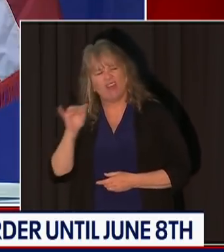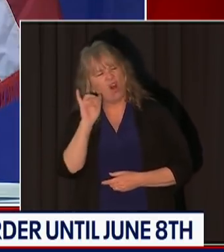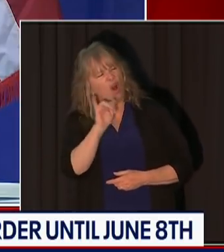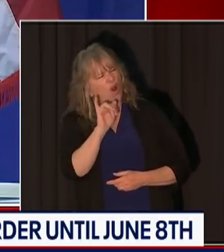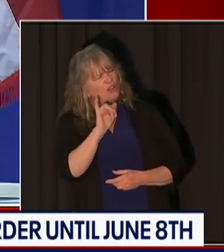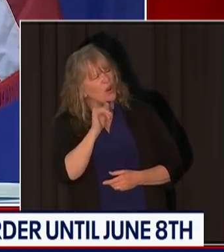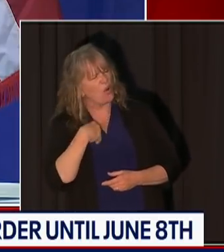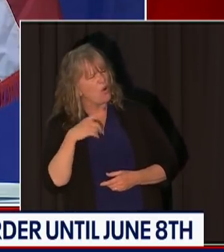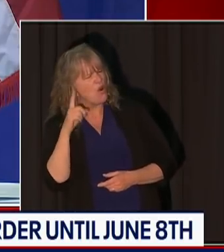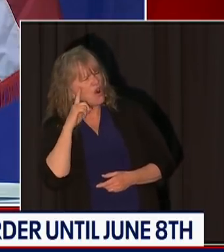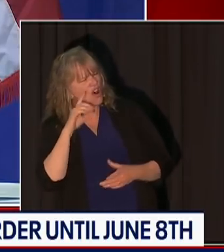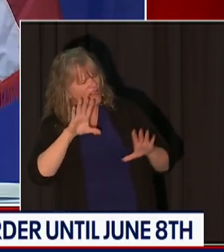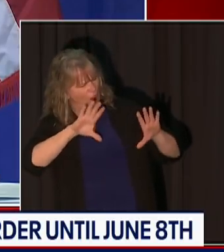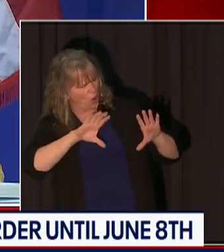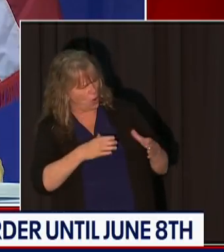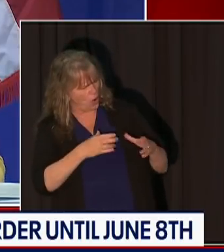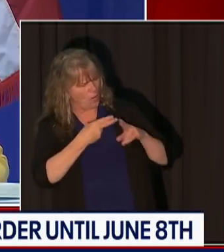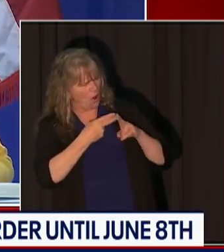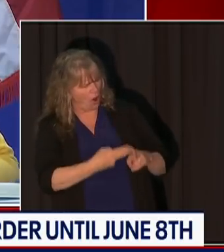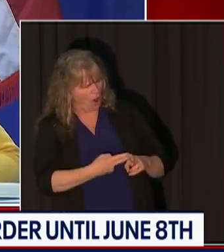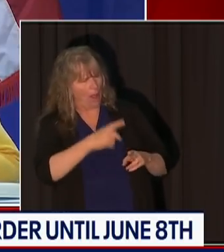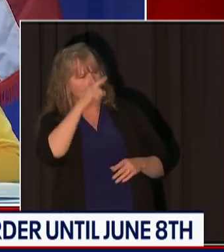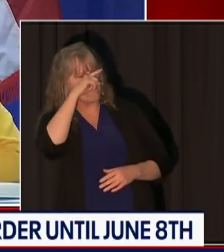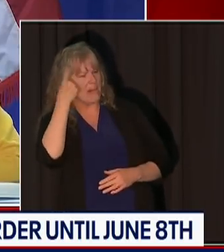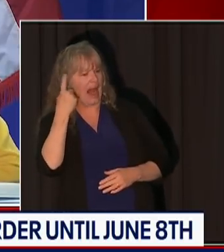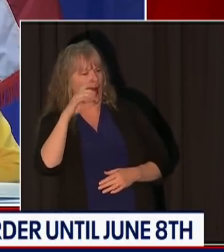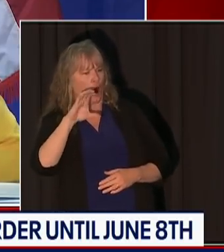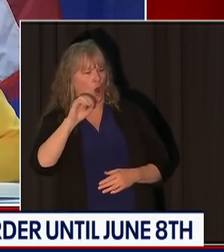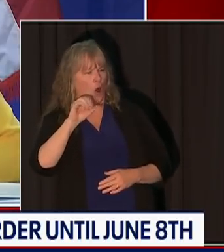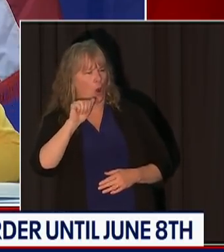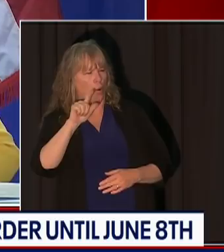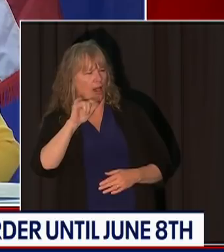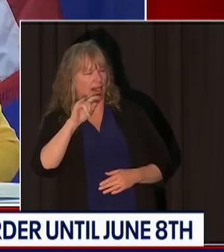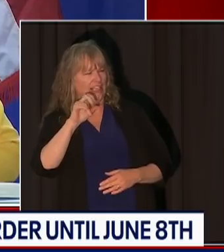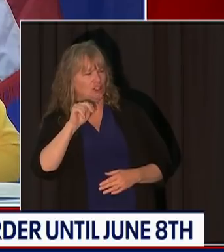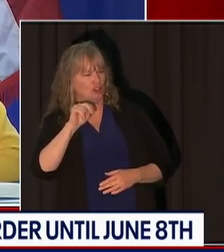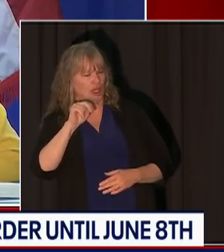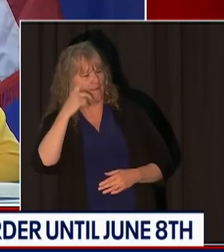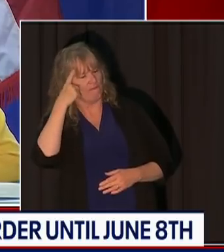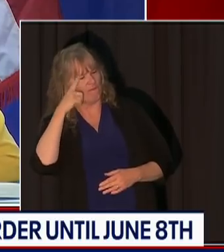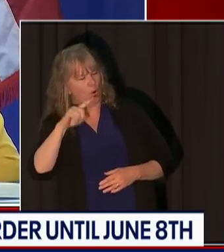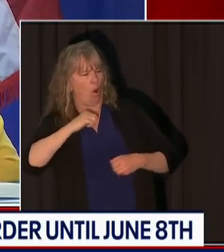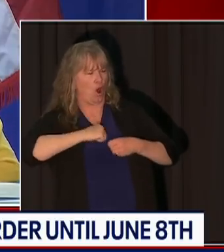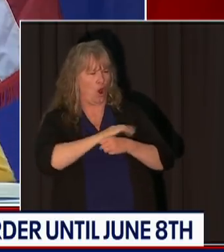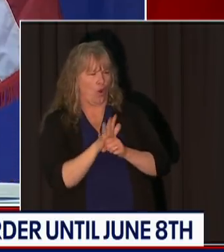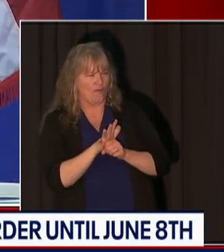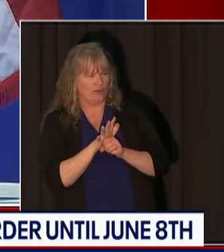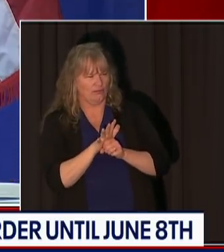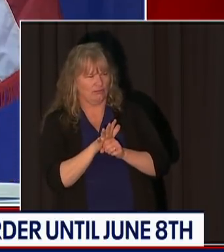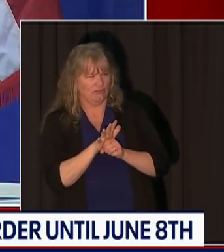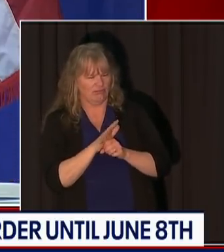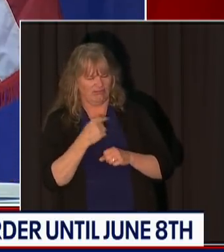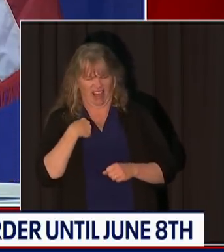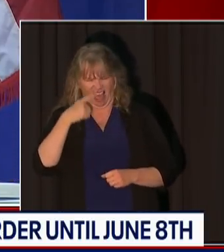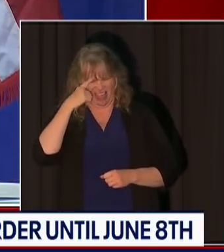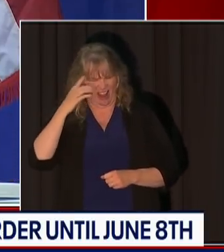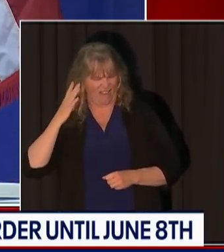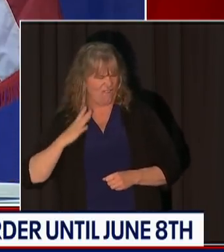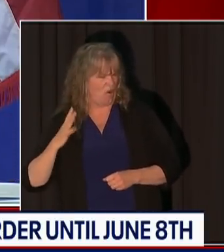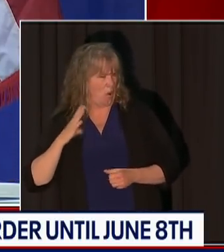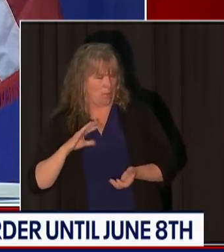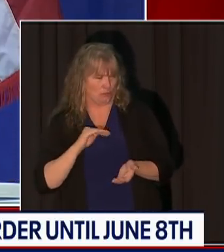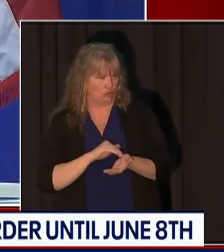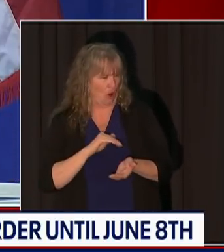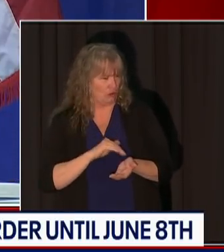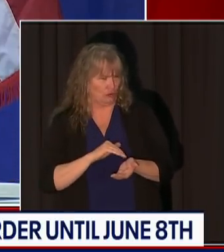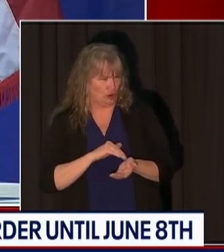to Washington, D.C. Mayor Muriel Bowser there giving an update on the COVID-19 situation in the district. One of the headlines coming